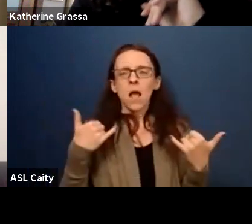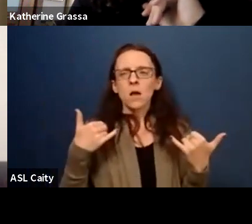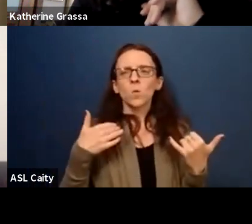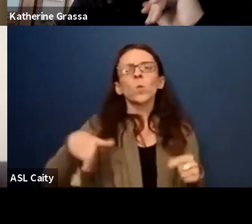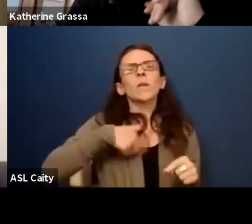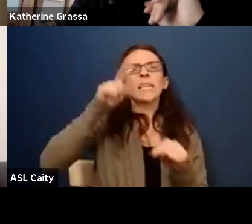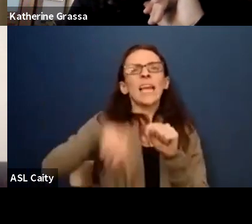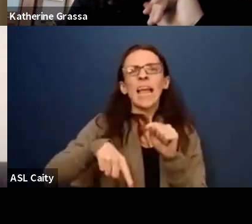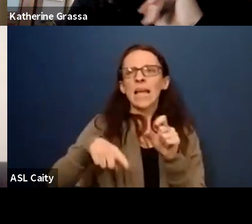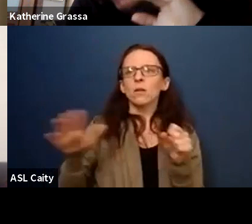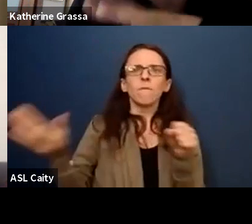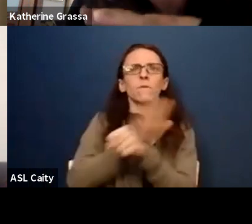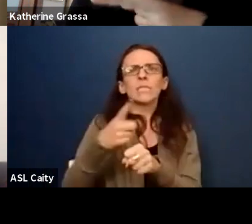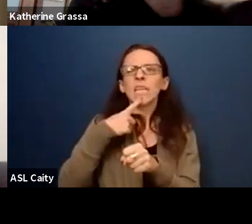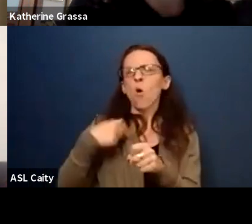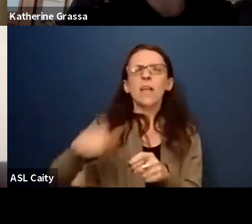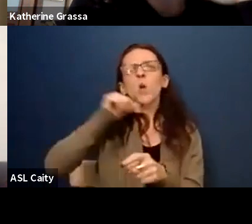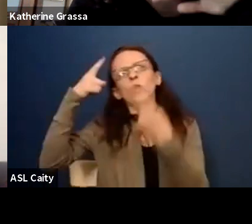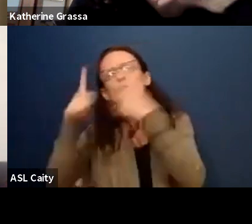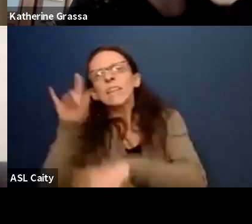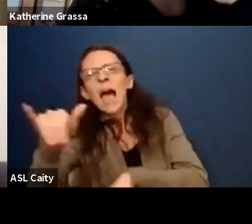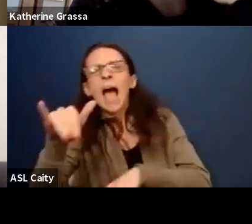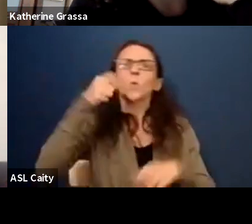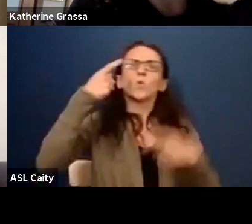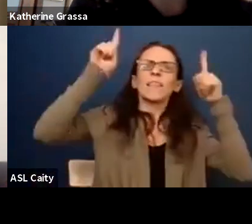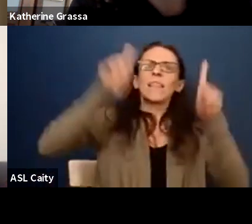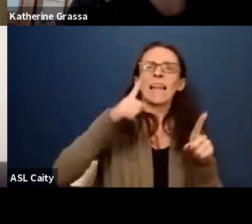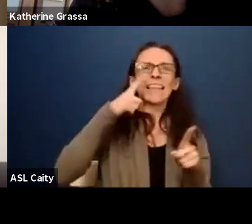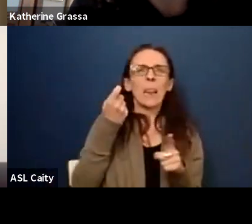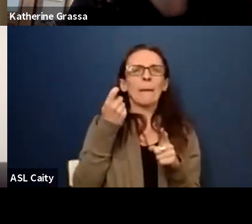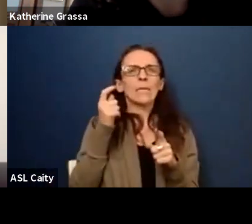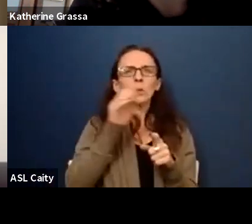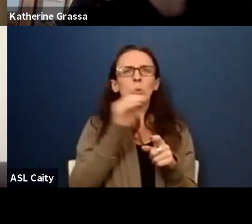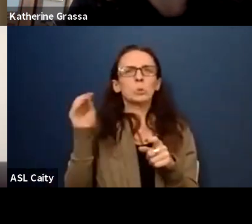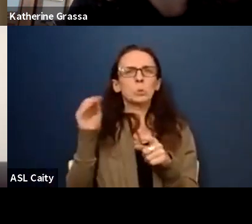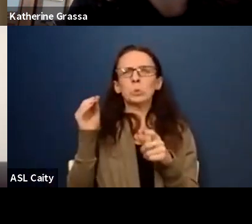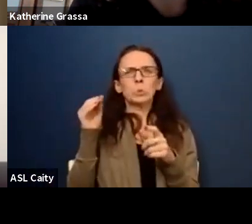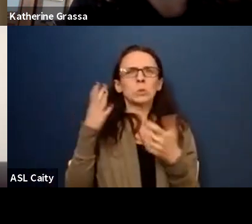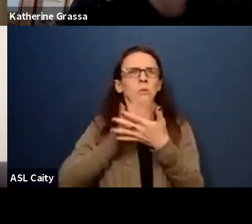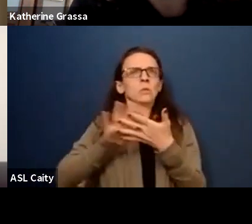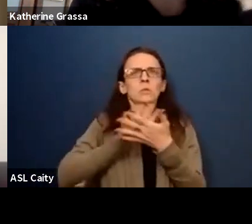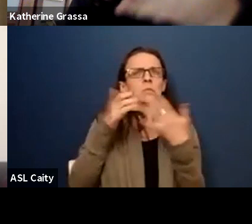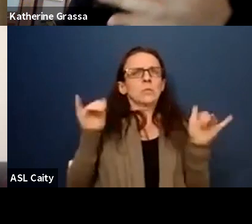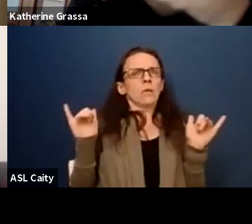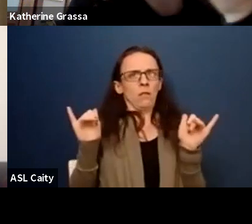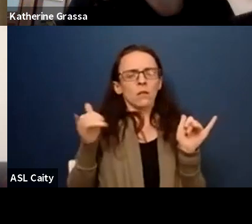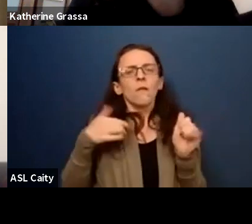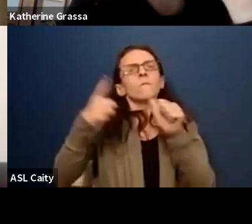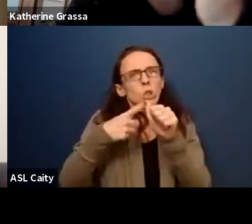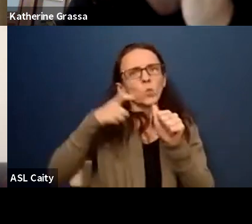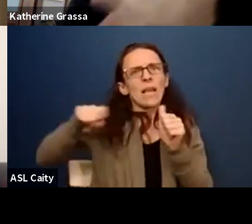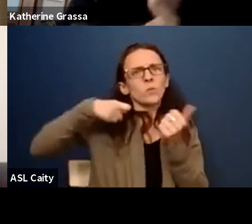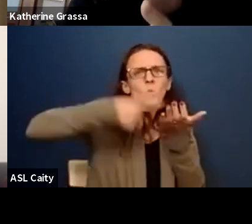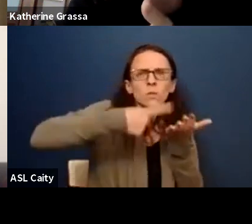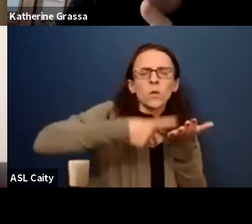into the lottery or I'm not into the 20%, I'm not into this or that. Because we have to kind of come to an understanding about which of the pieces we want, because